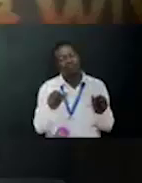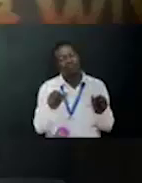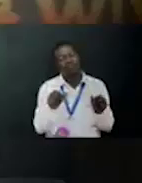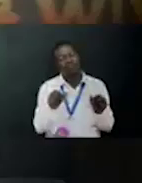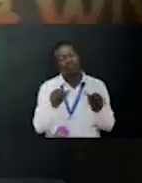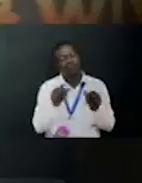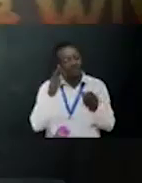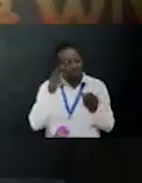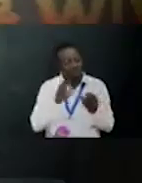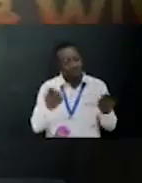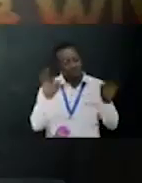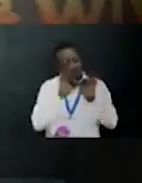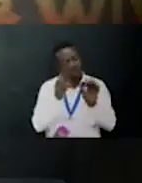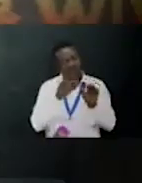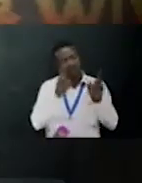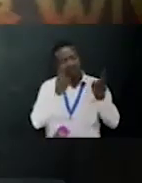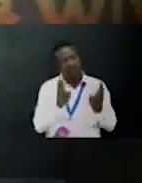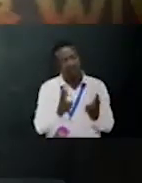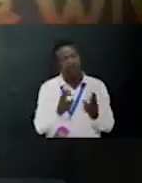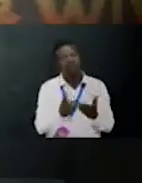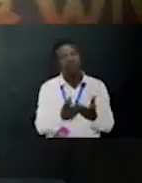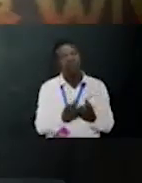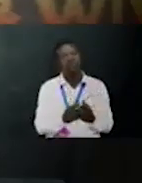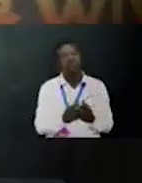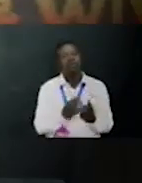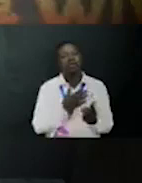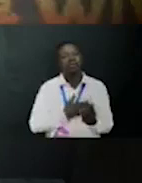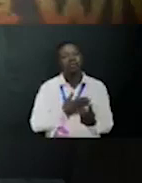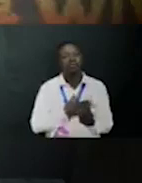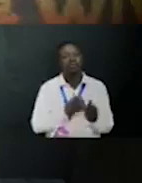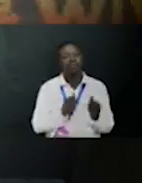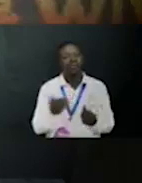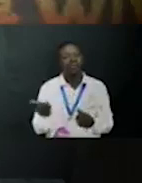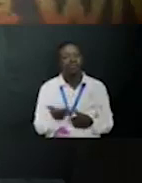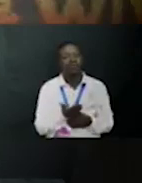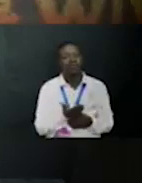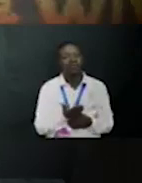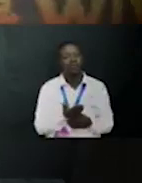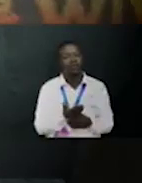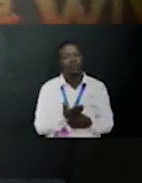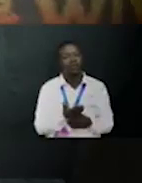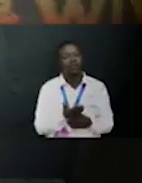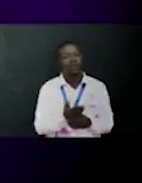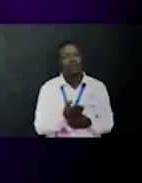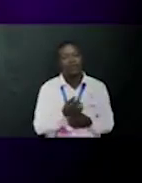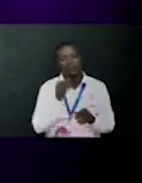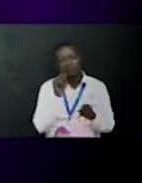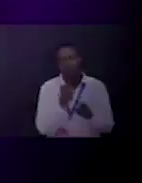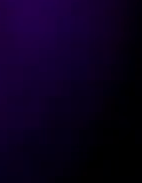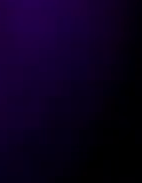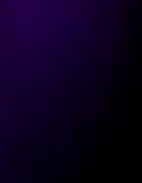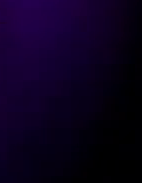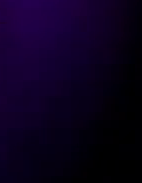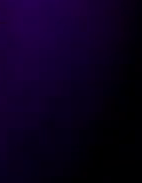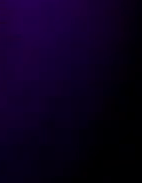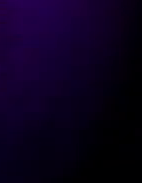who the one who is hosting, will manage that. Shall we now invite my brother and